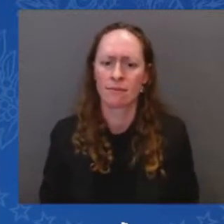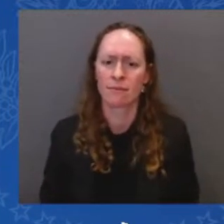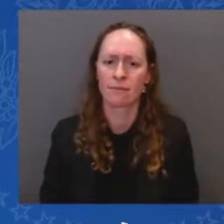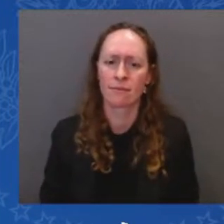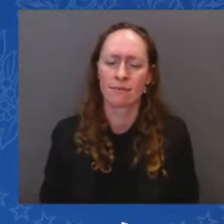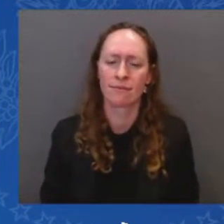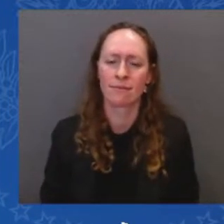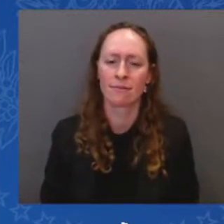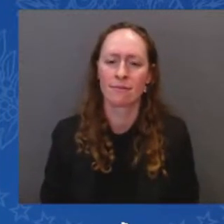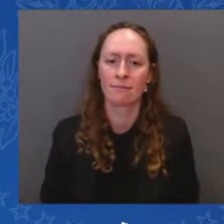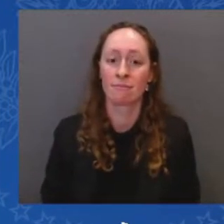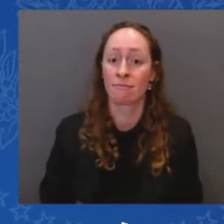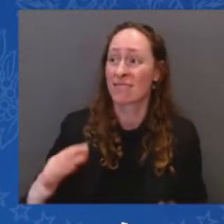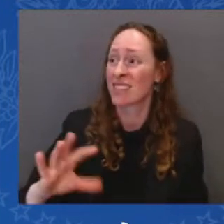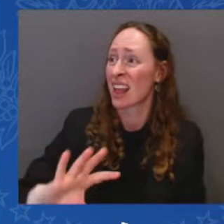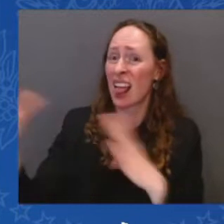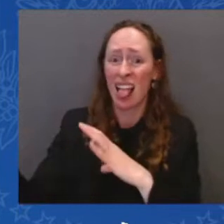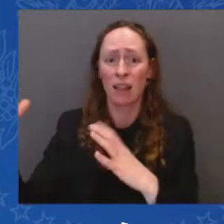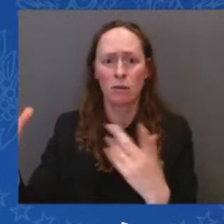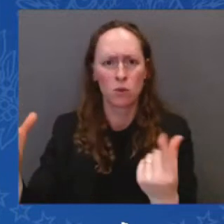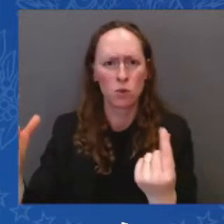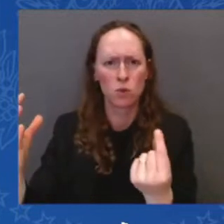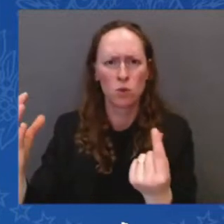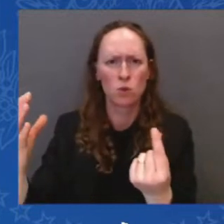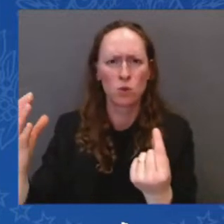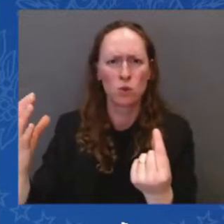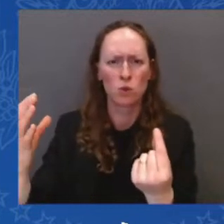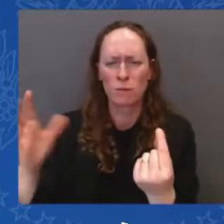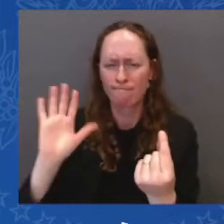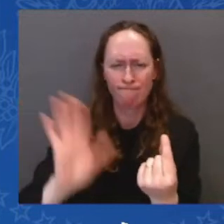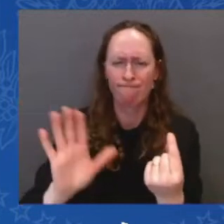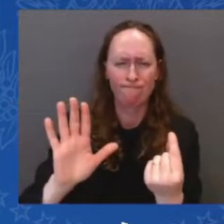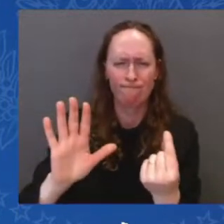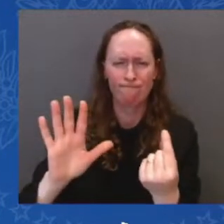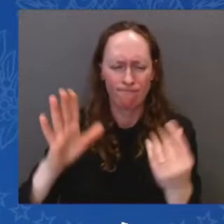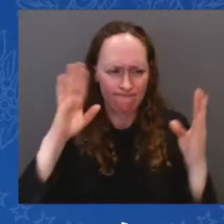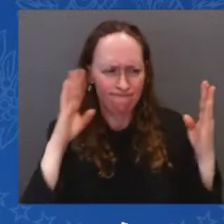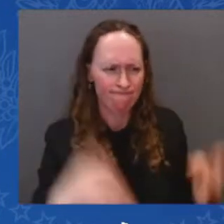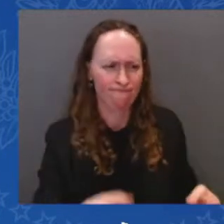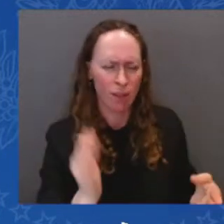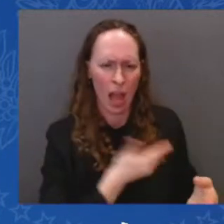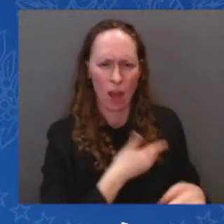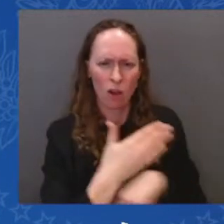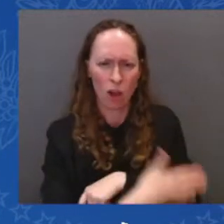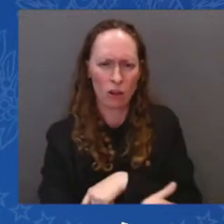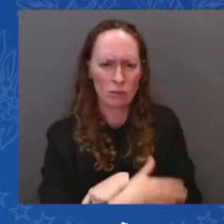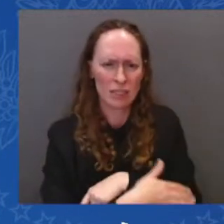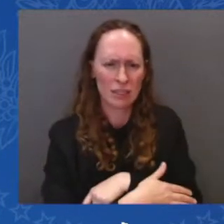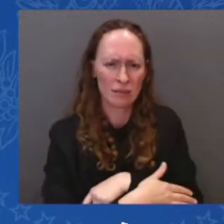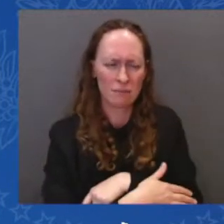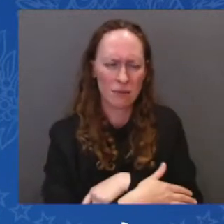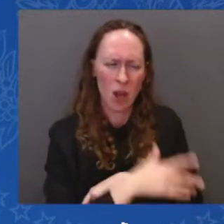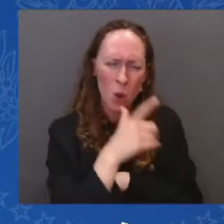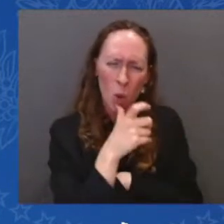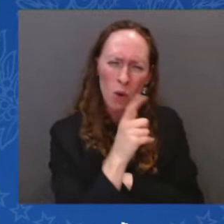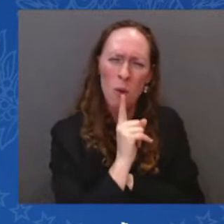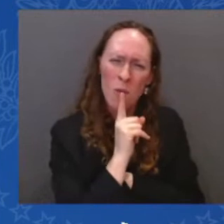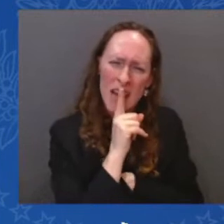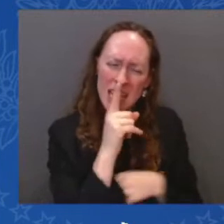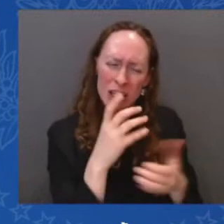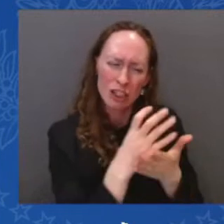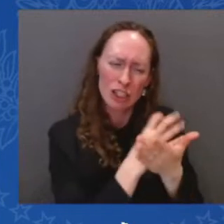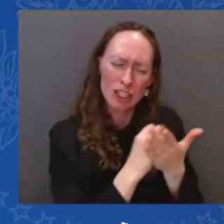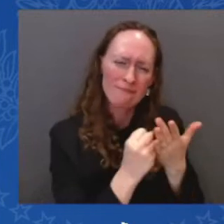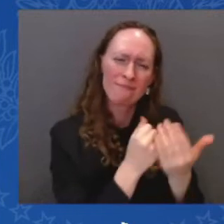that stands by it now deserves the love and thanks of men and women. And tyranny, like hell, is